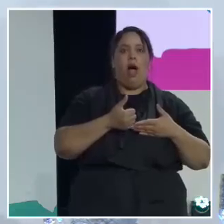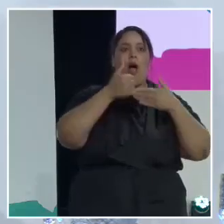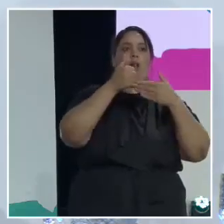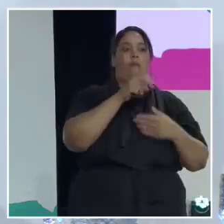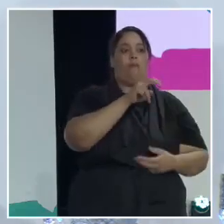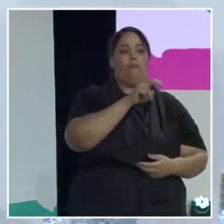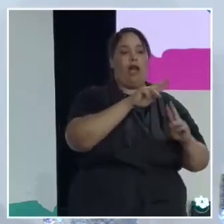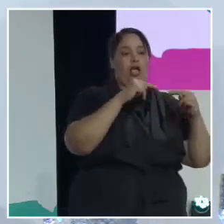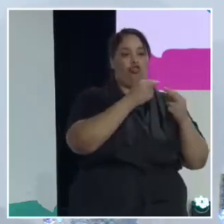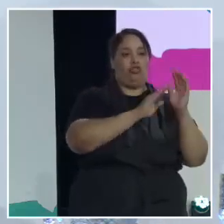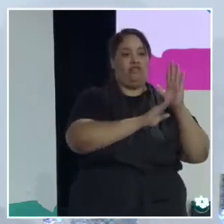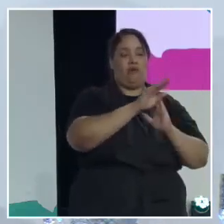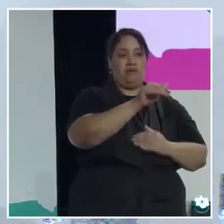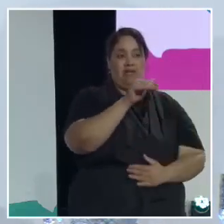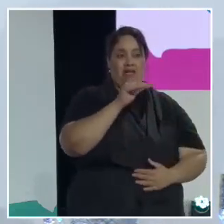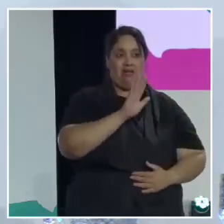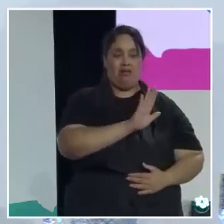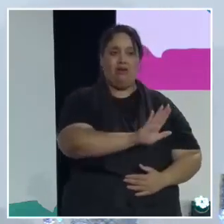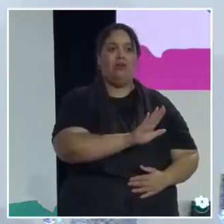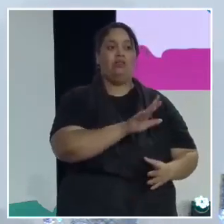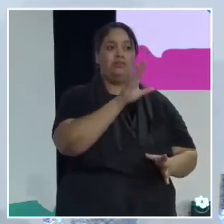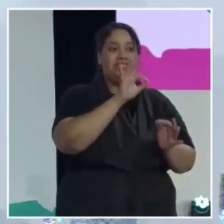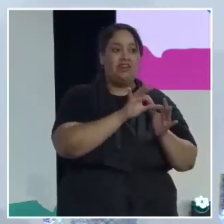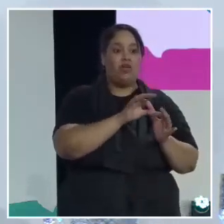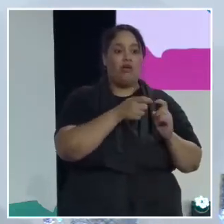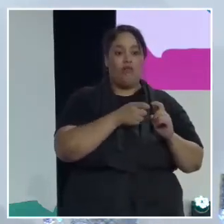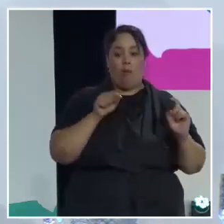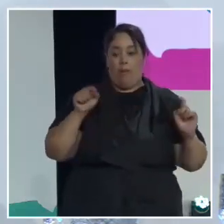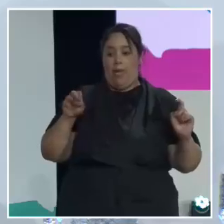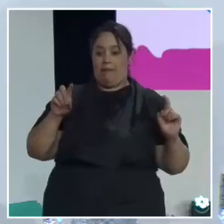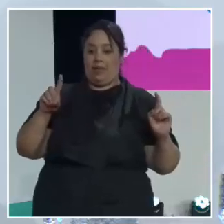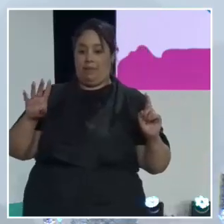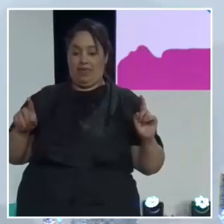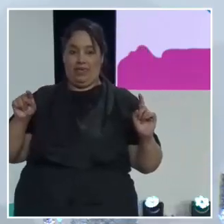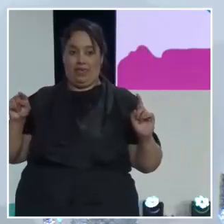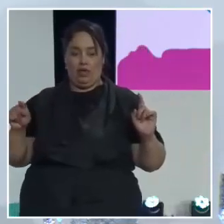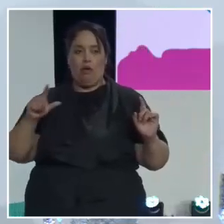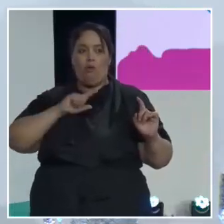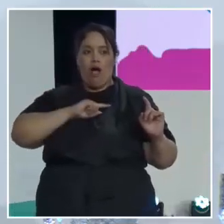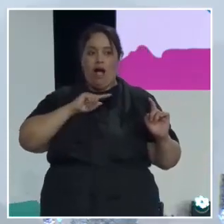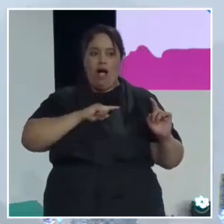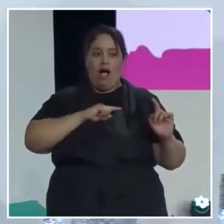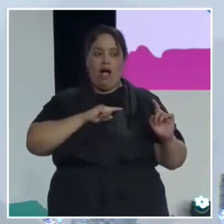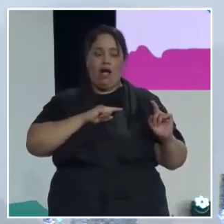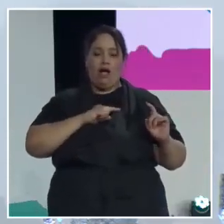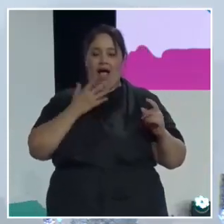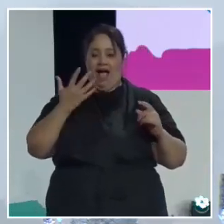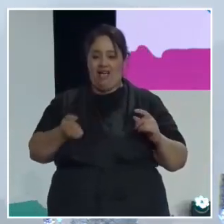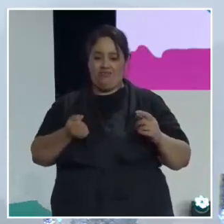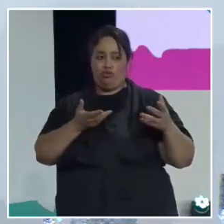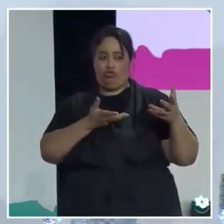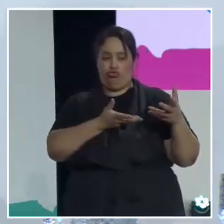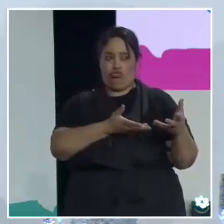Bank, particularly from the MDBs, since these institutions